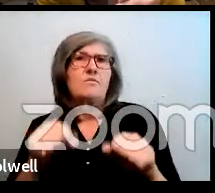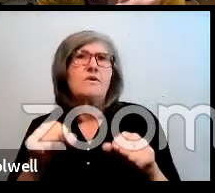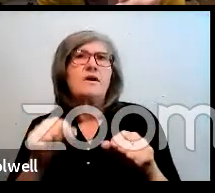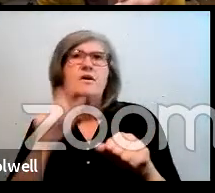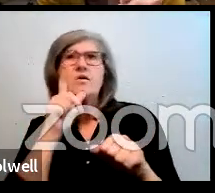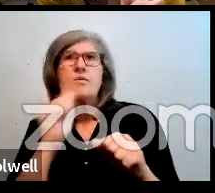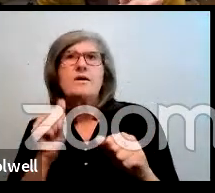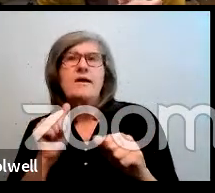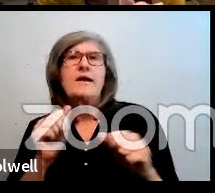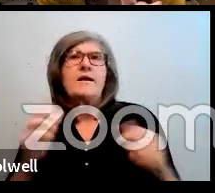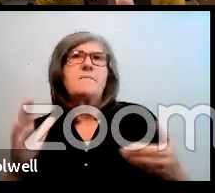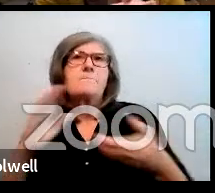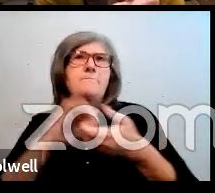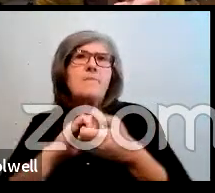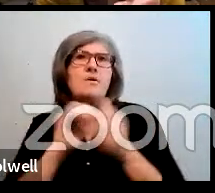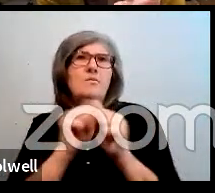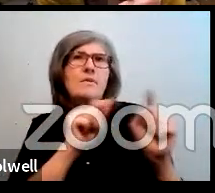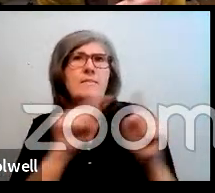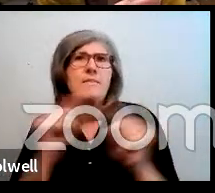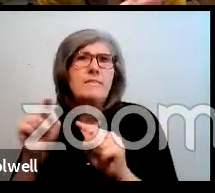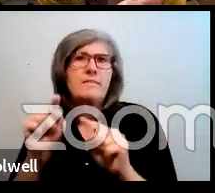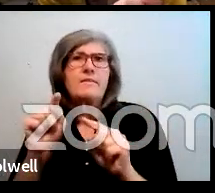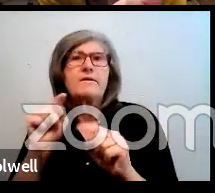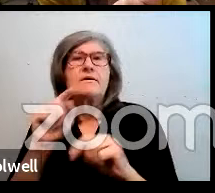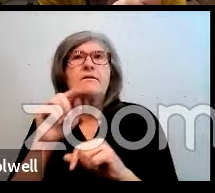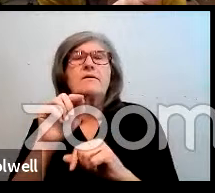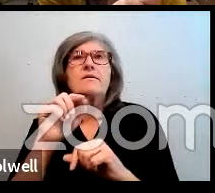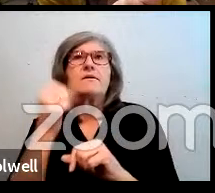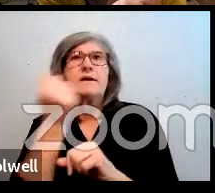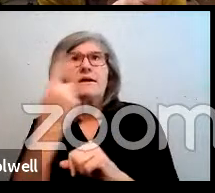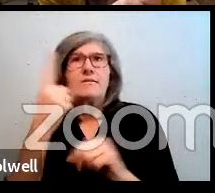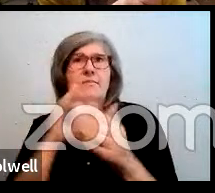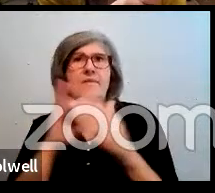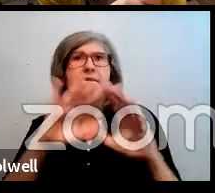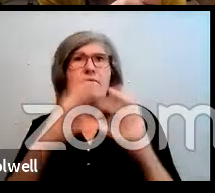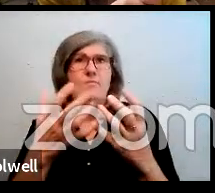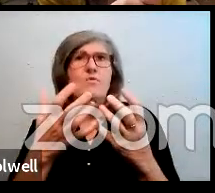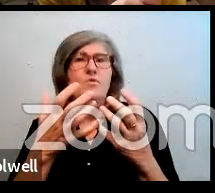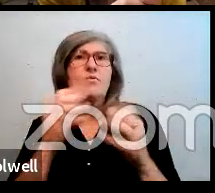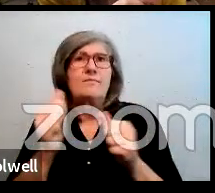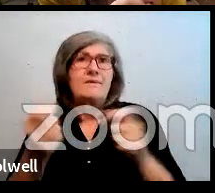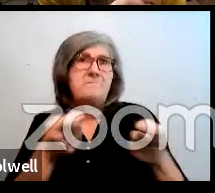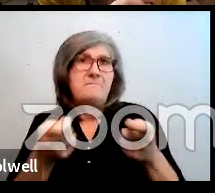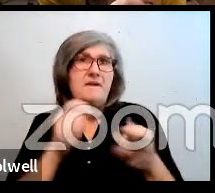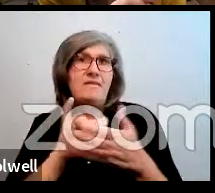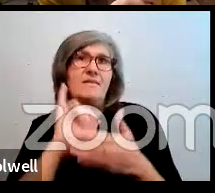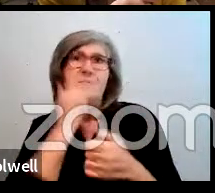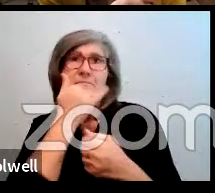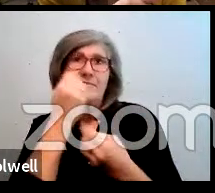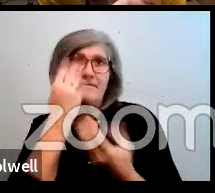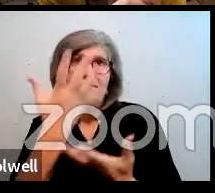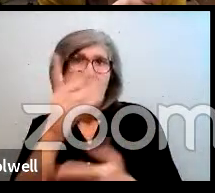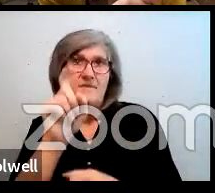can partner with, or from anyone in the group really, to manage misinformation?